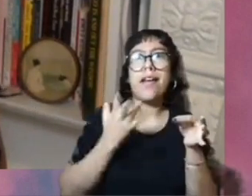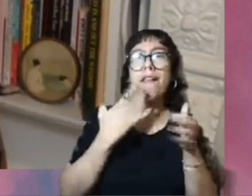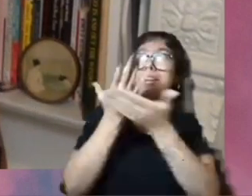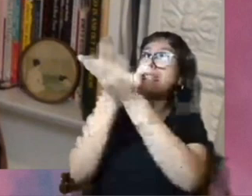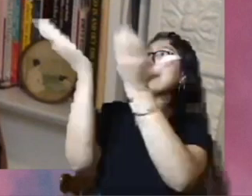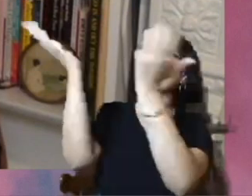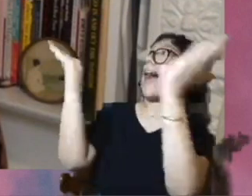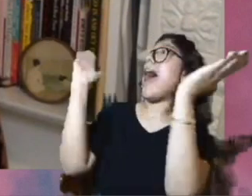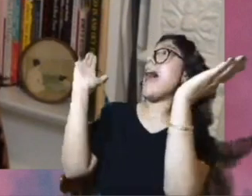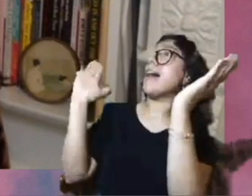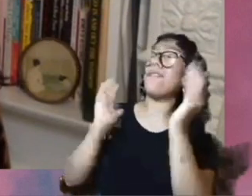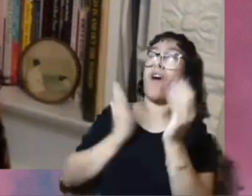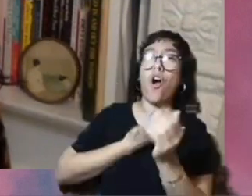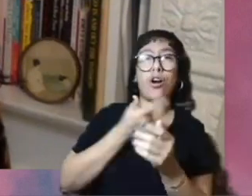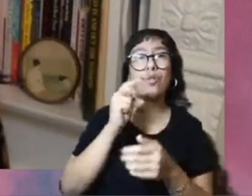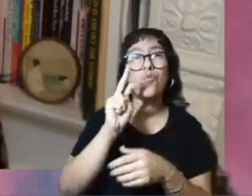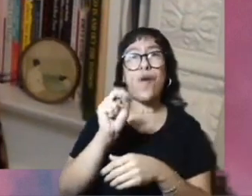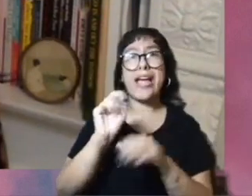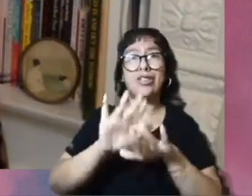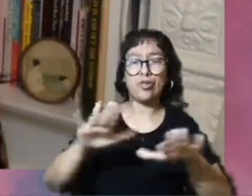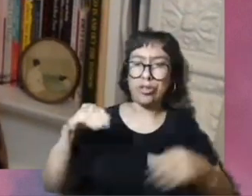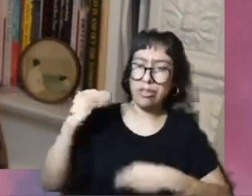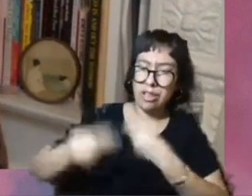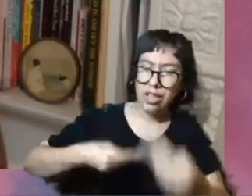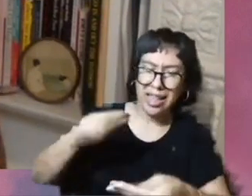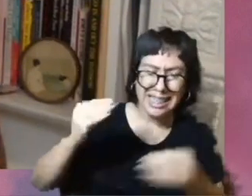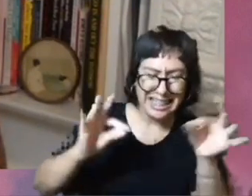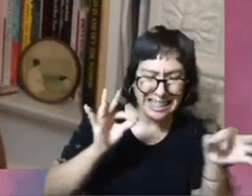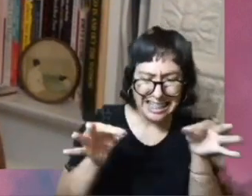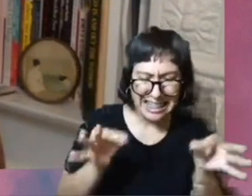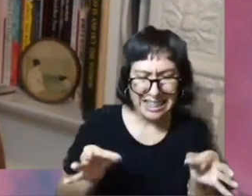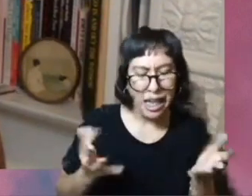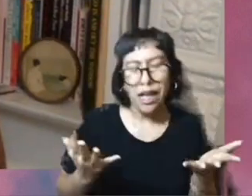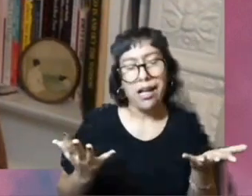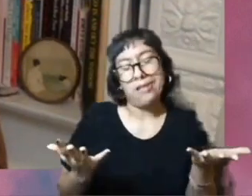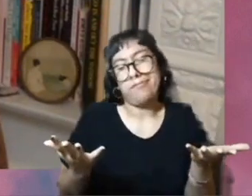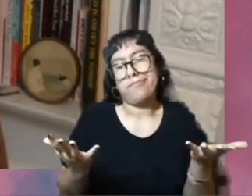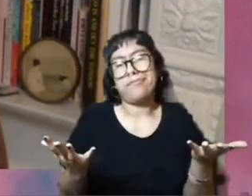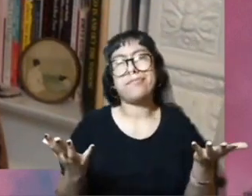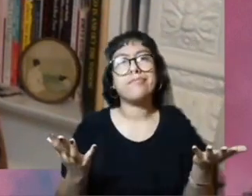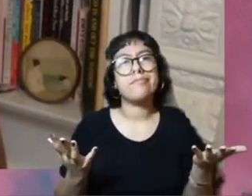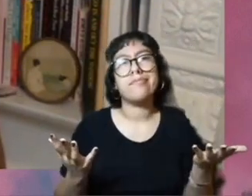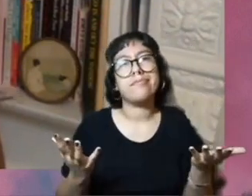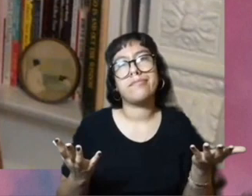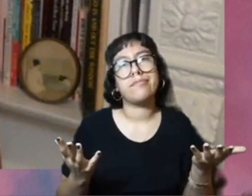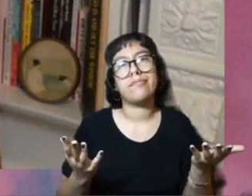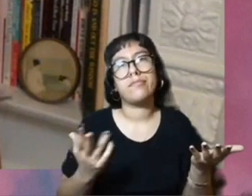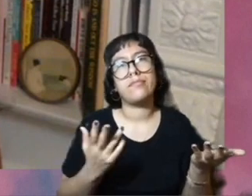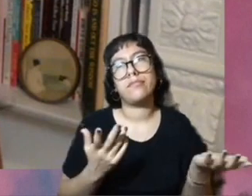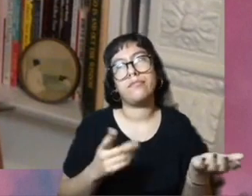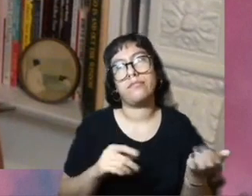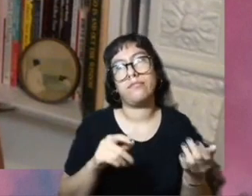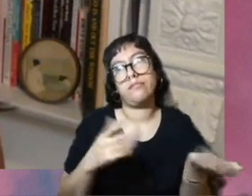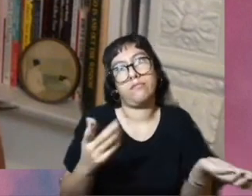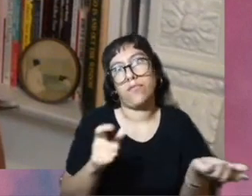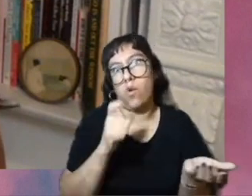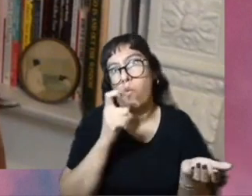our grandchildren? Who am I kidding? There will not be